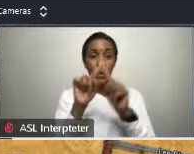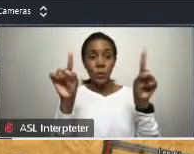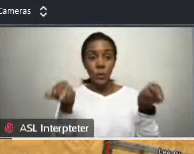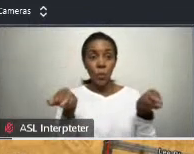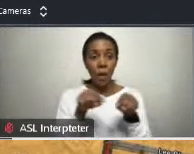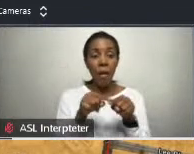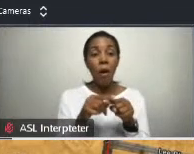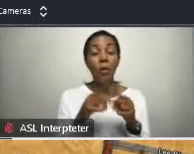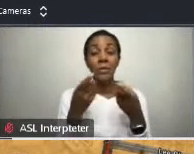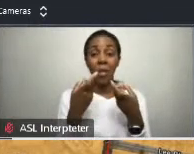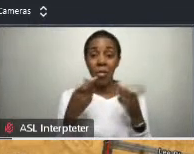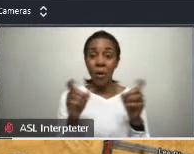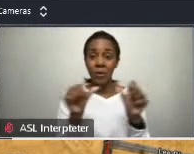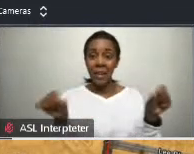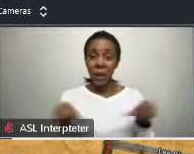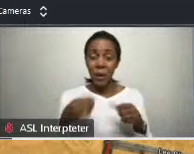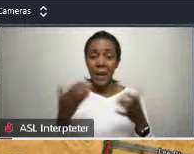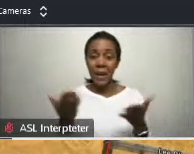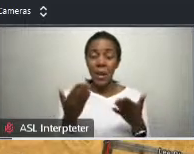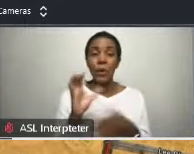There's a large area here that's